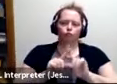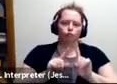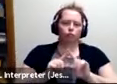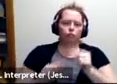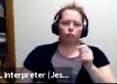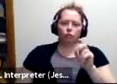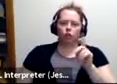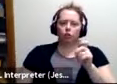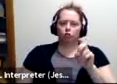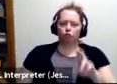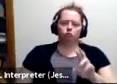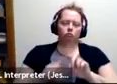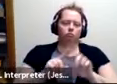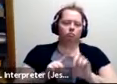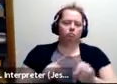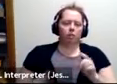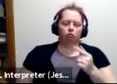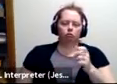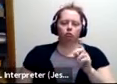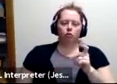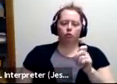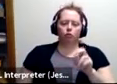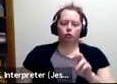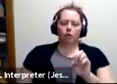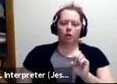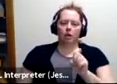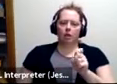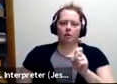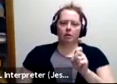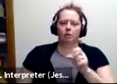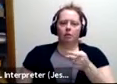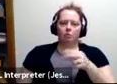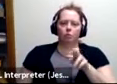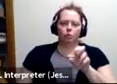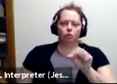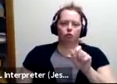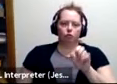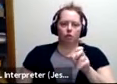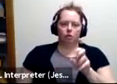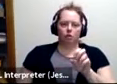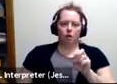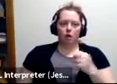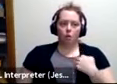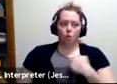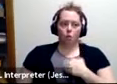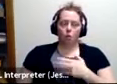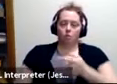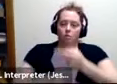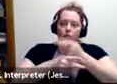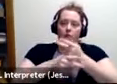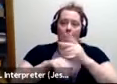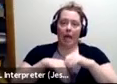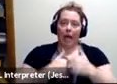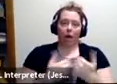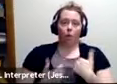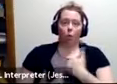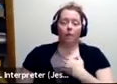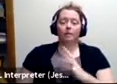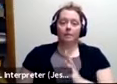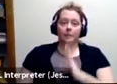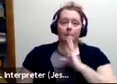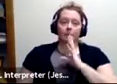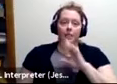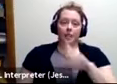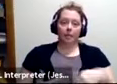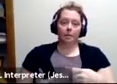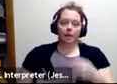be careful about making insensitive or careless remarks. So just keep these community agreements in mind as we go